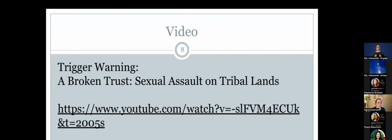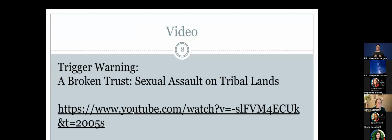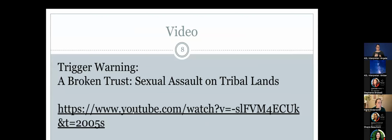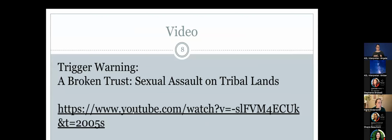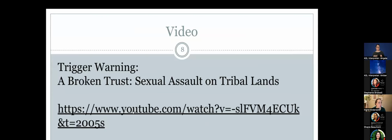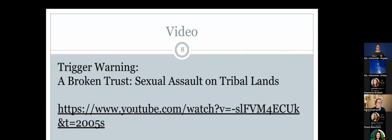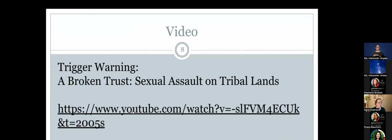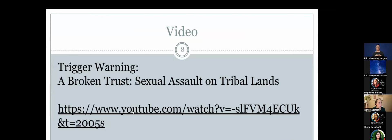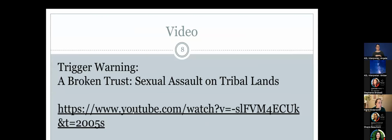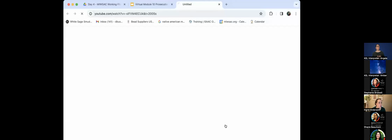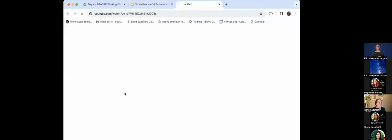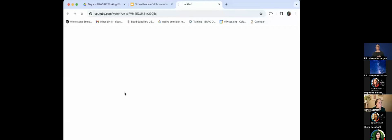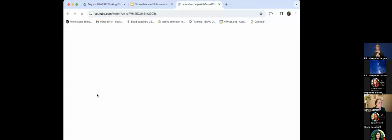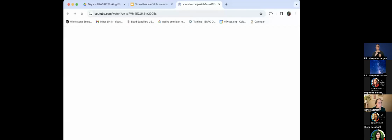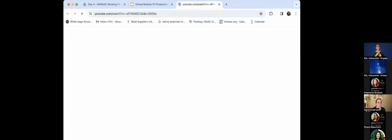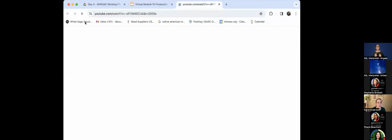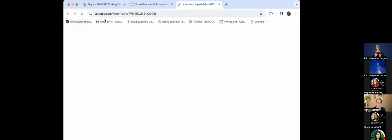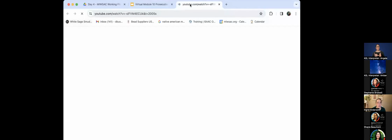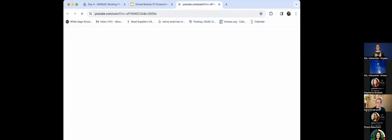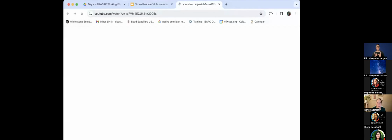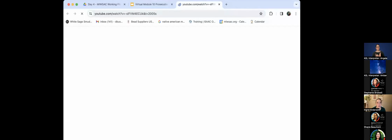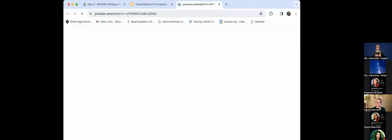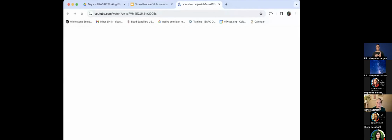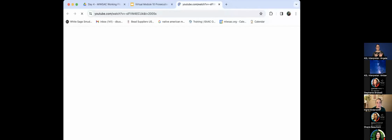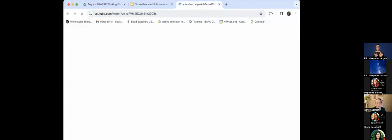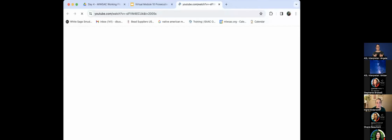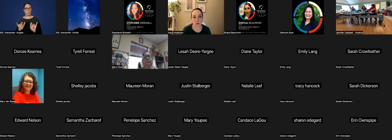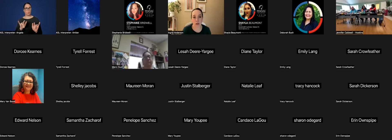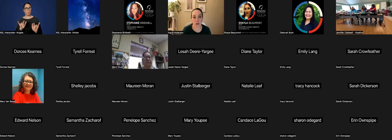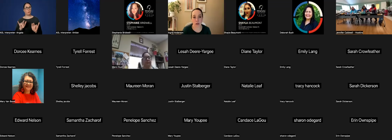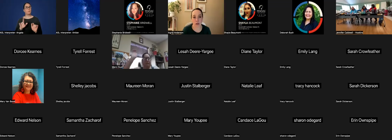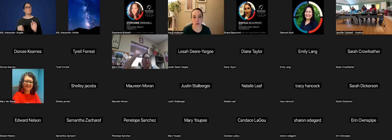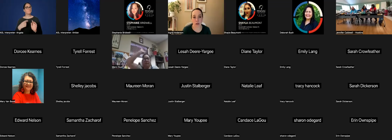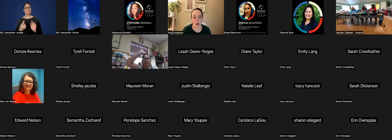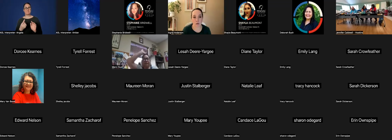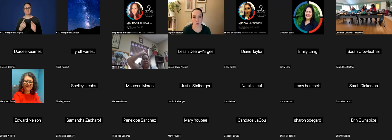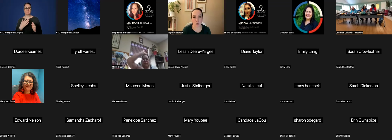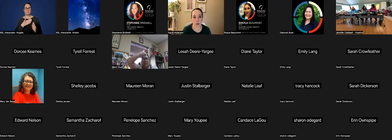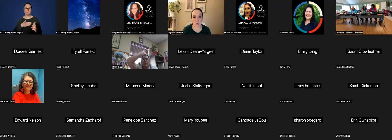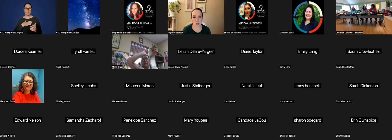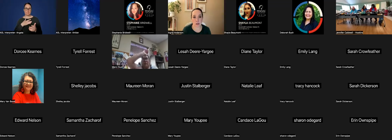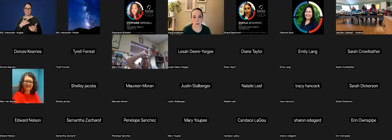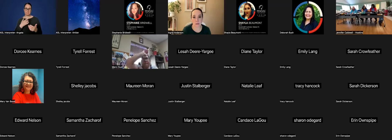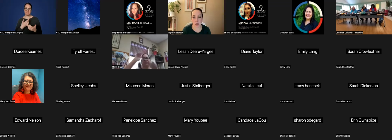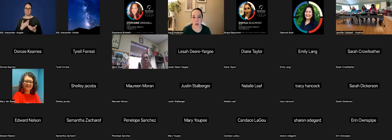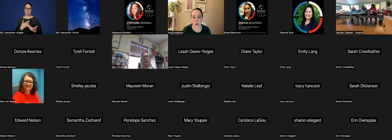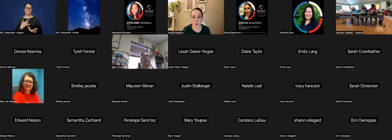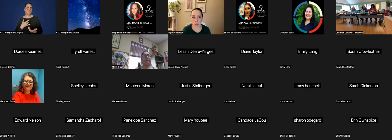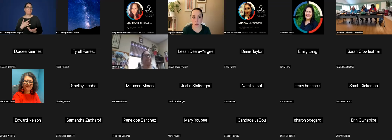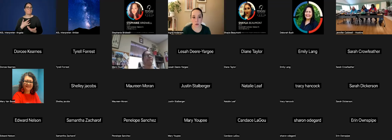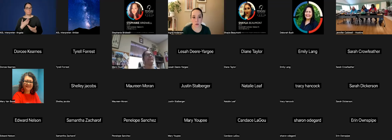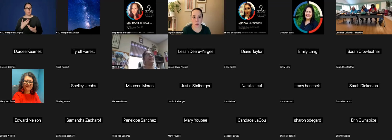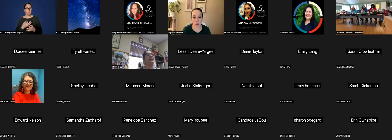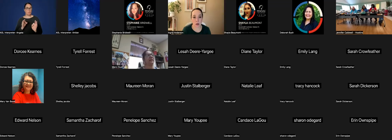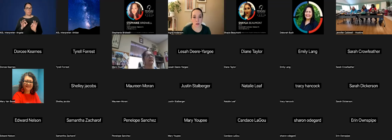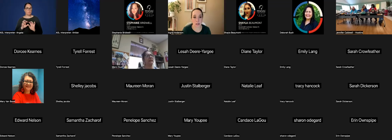brief YouTube video. And as always, please feel free to make a note of what emotions this may evoke